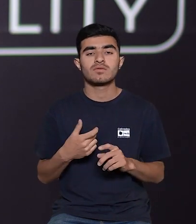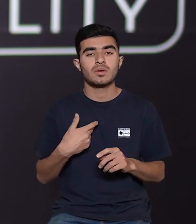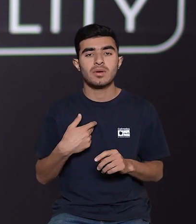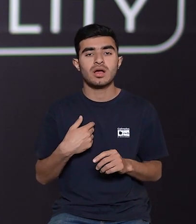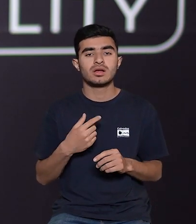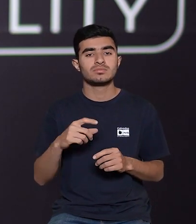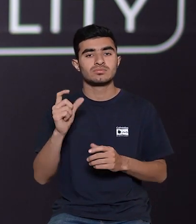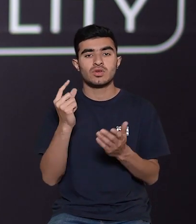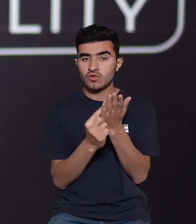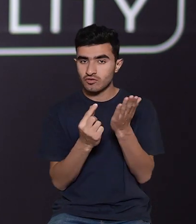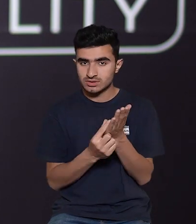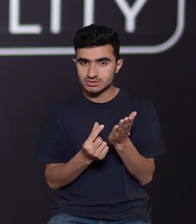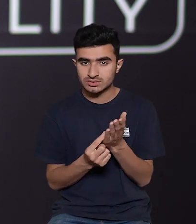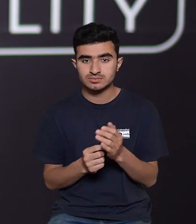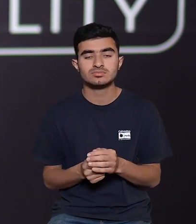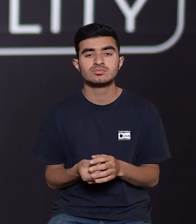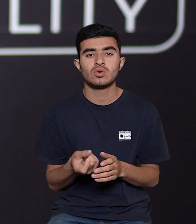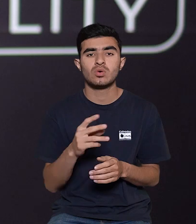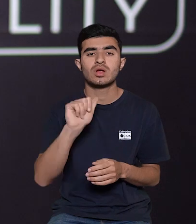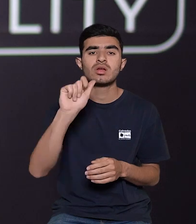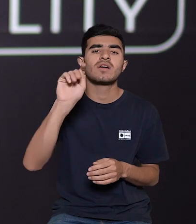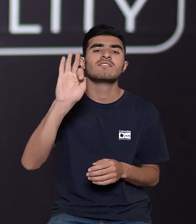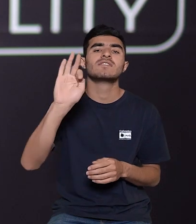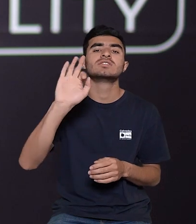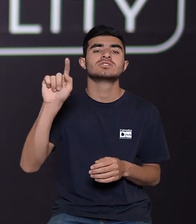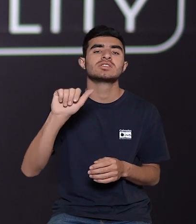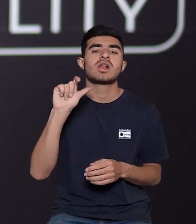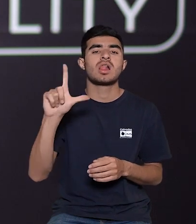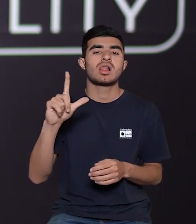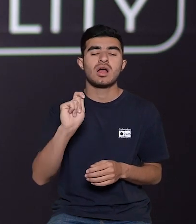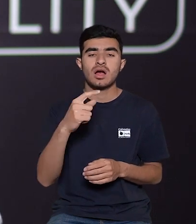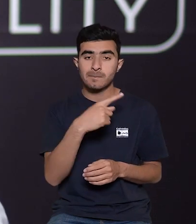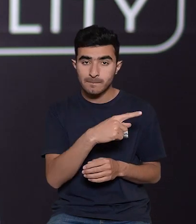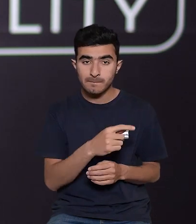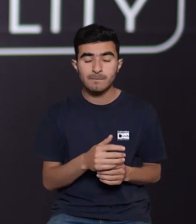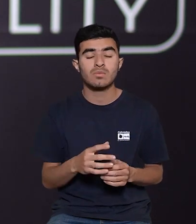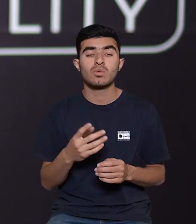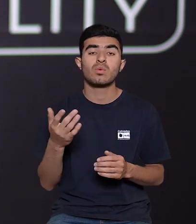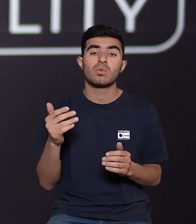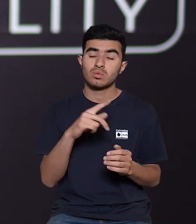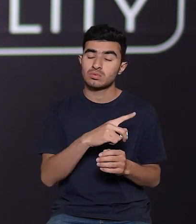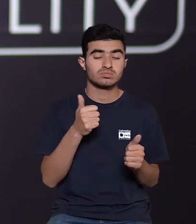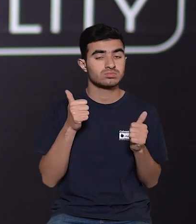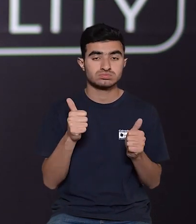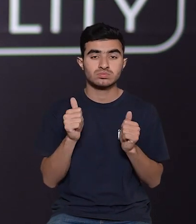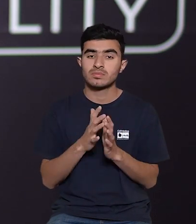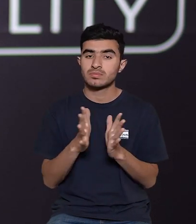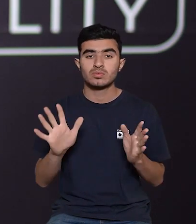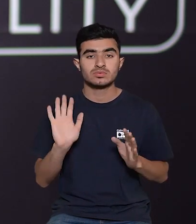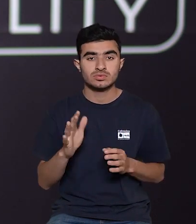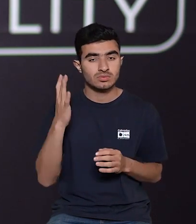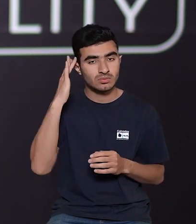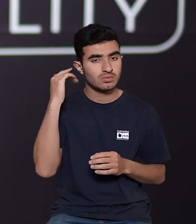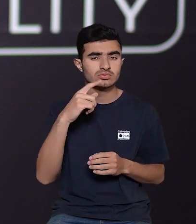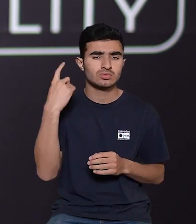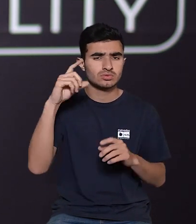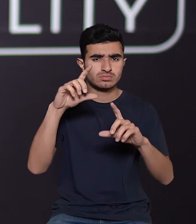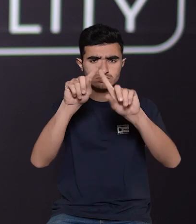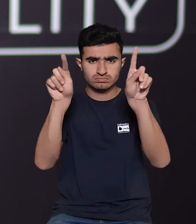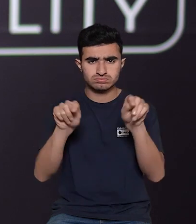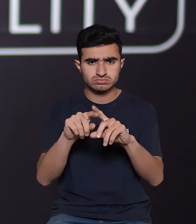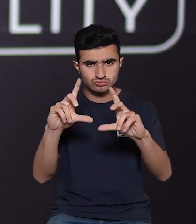my portfolio for my university. Afzal uncle's work is